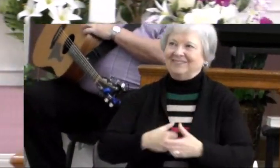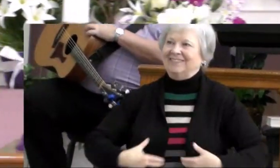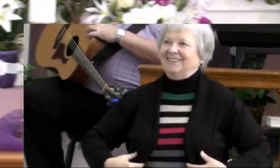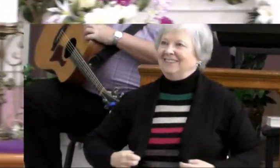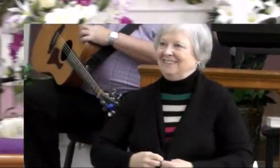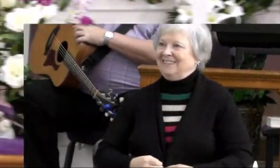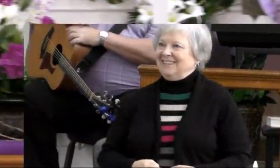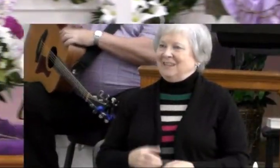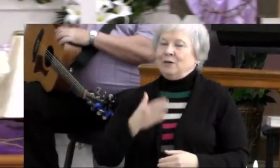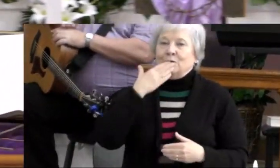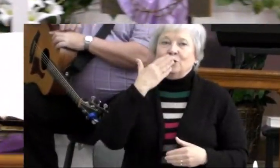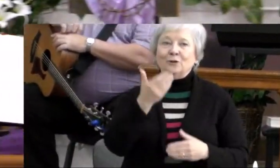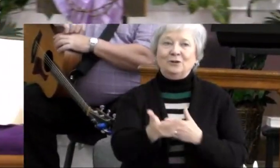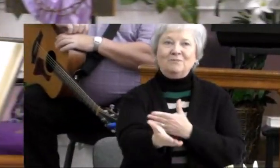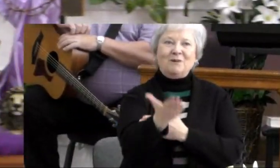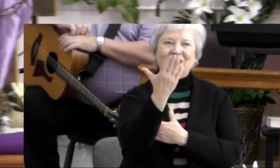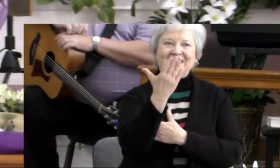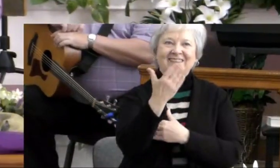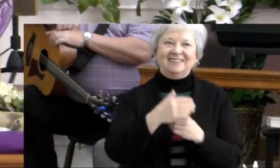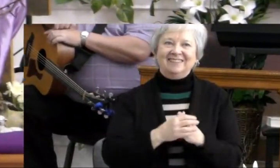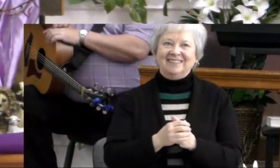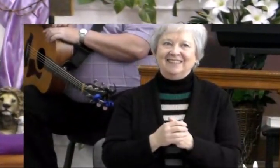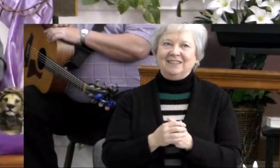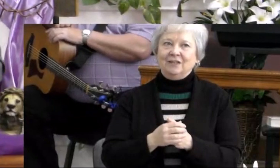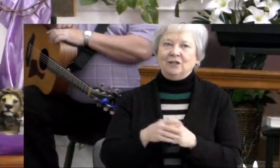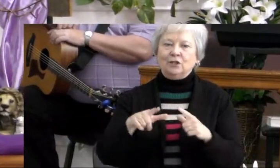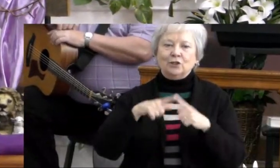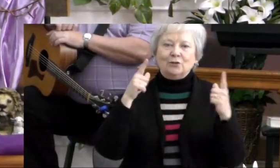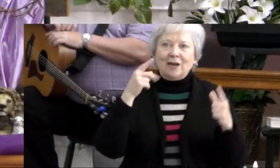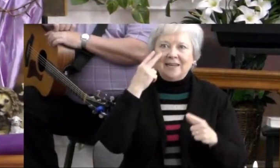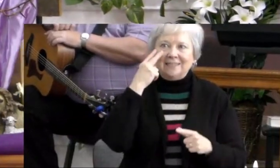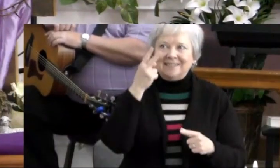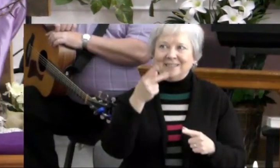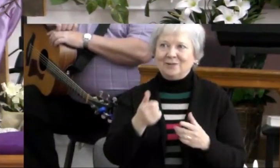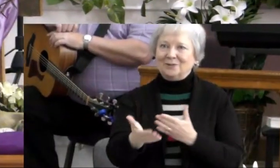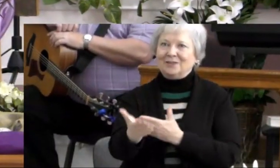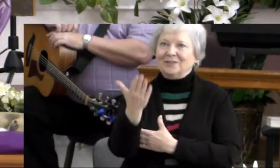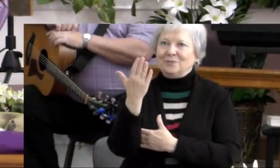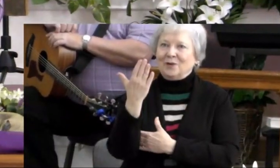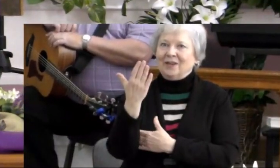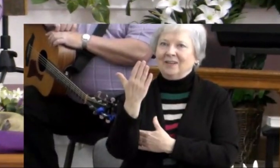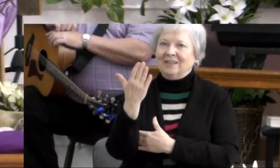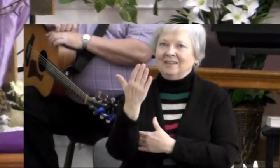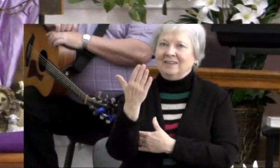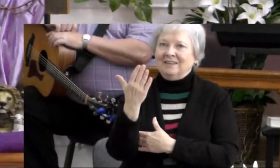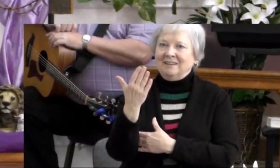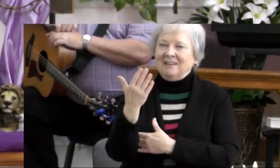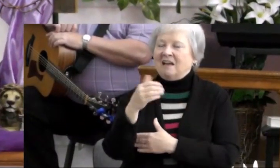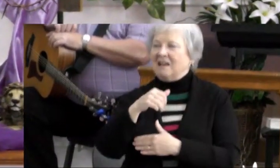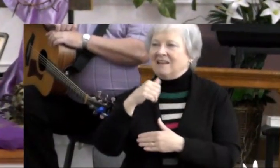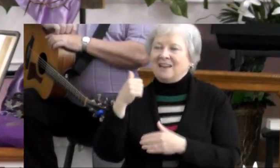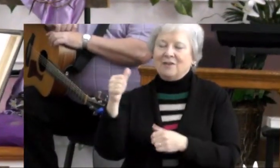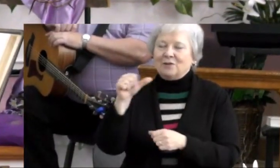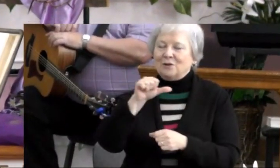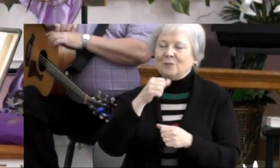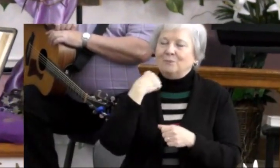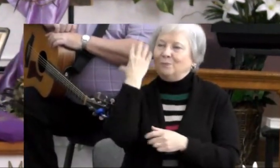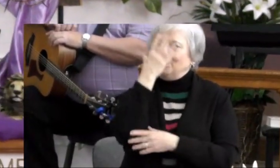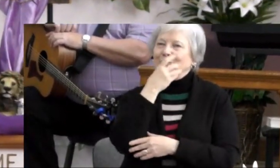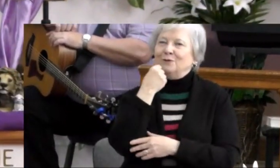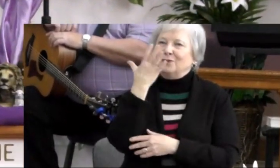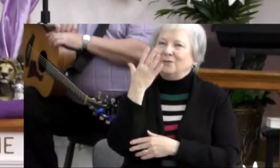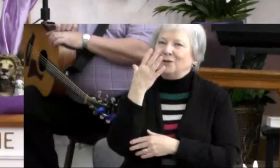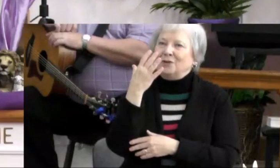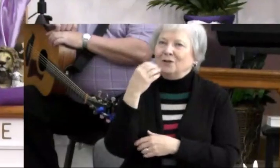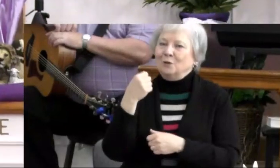Amen. Good morning. It is great to see you this morning. Another beautiful winter day.